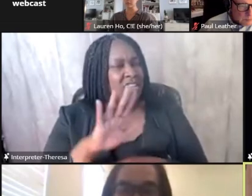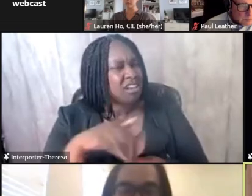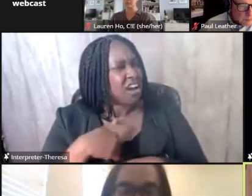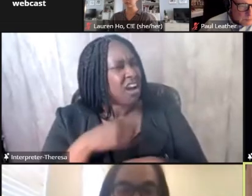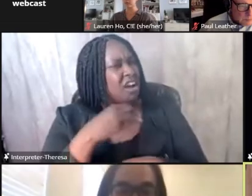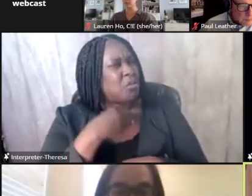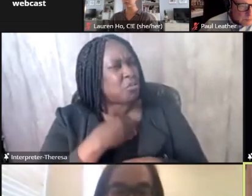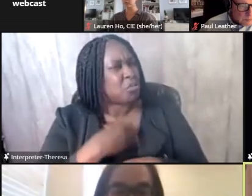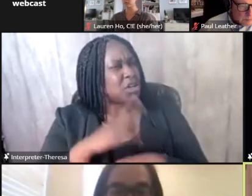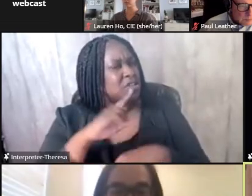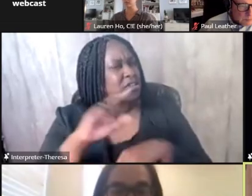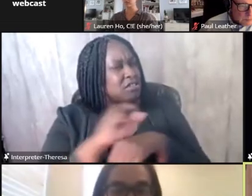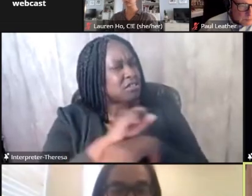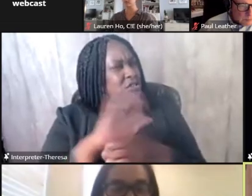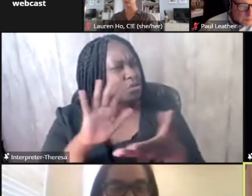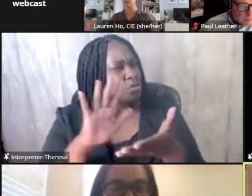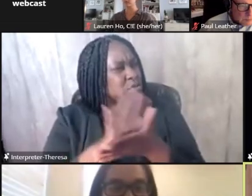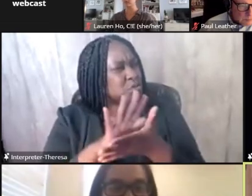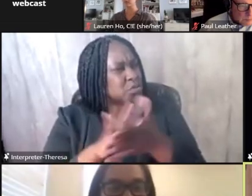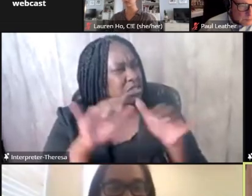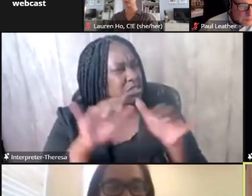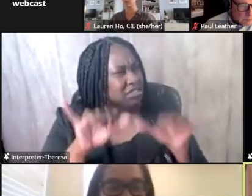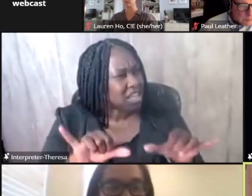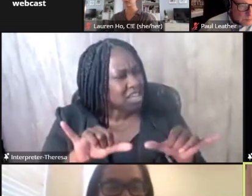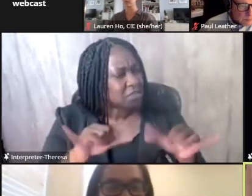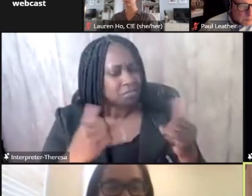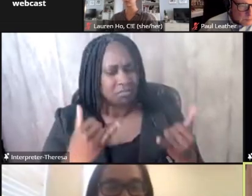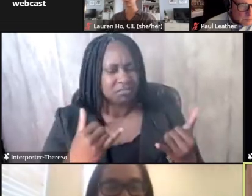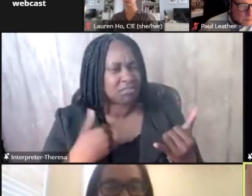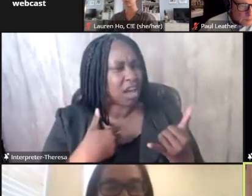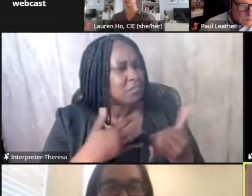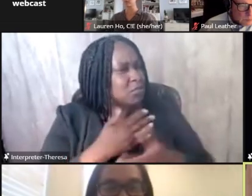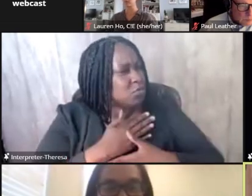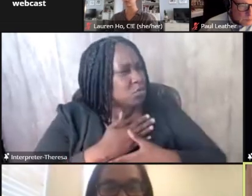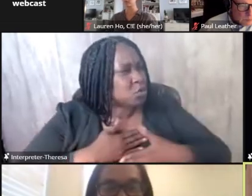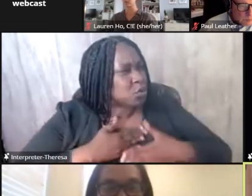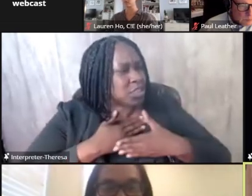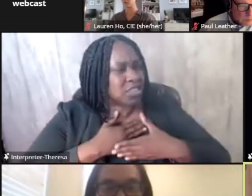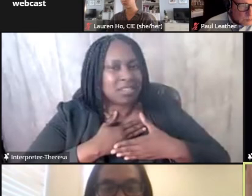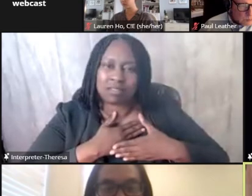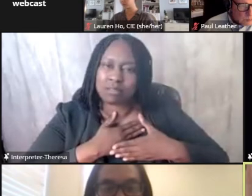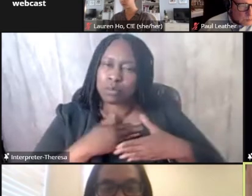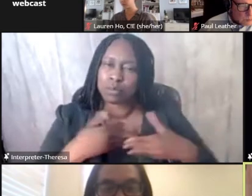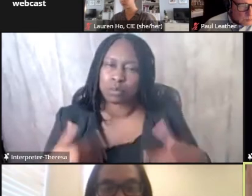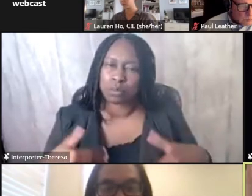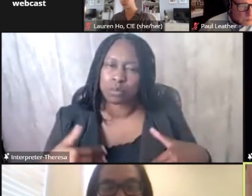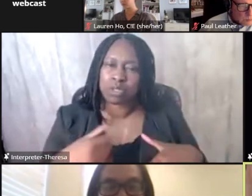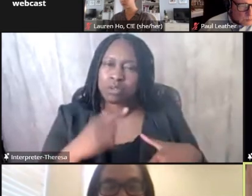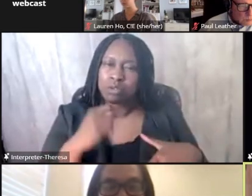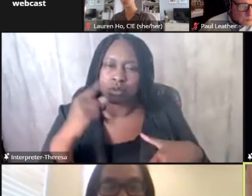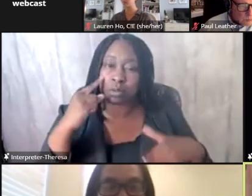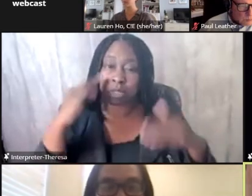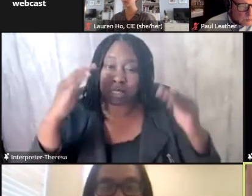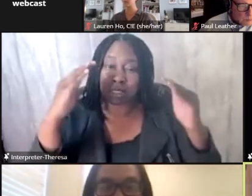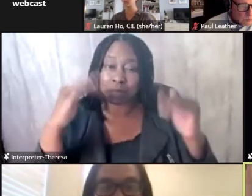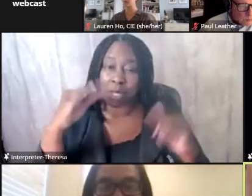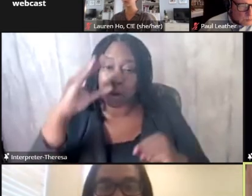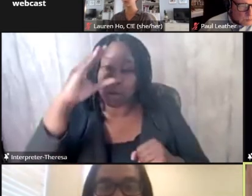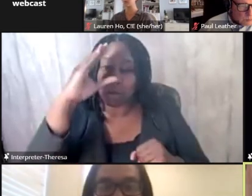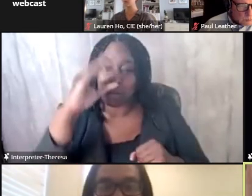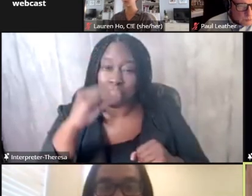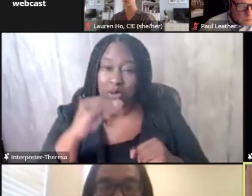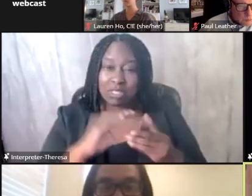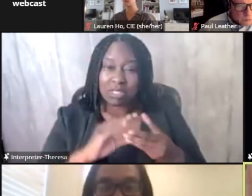like this. I'm enjoying this. And that's something you wouldn't expect to hear, young boys say about summer school, right?